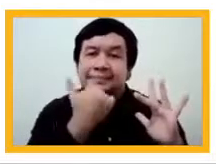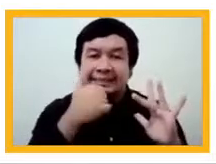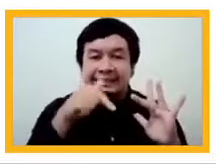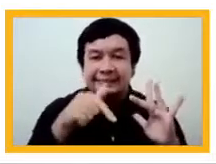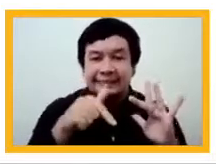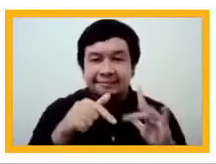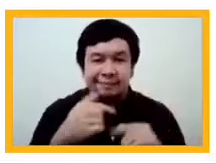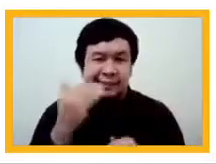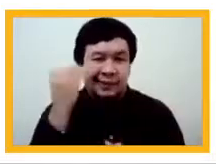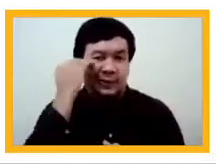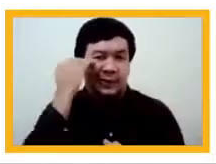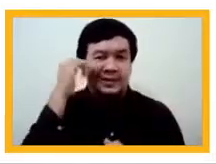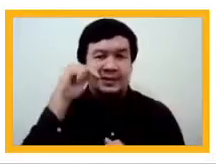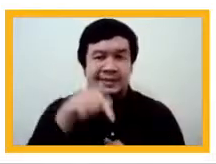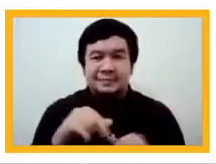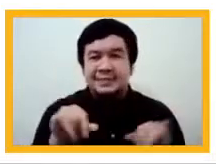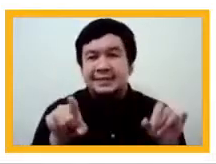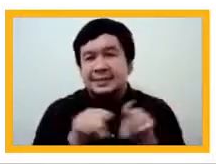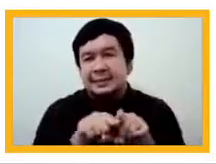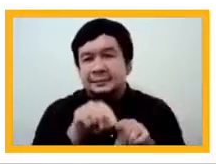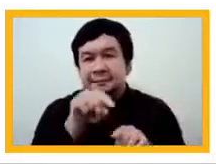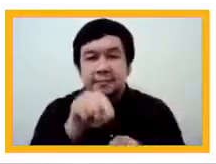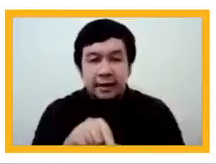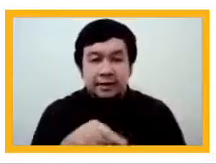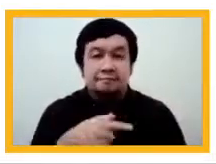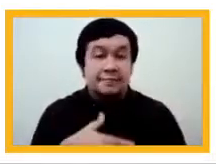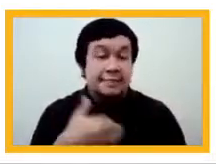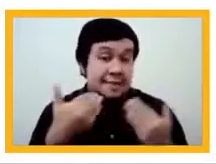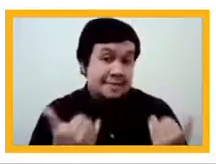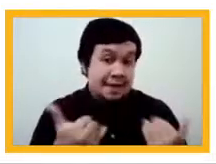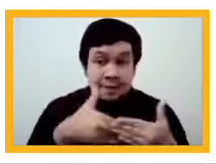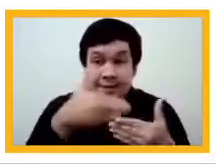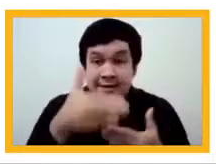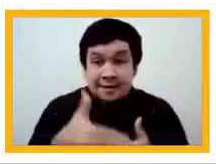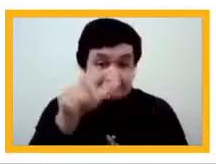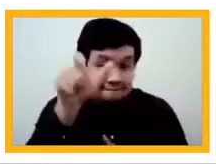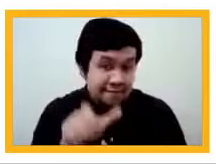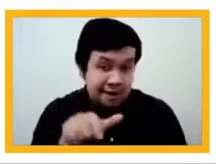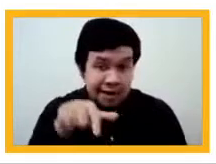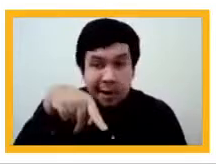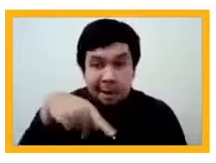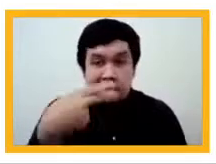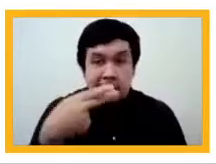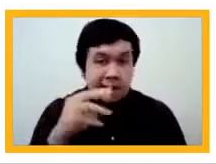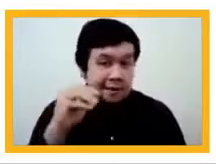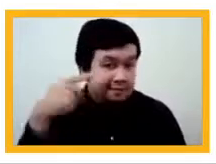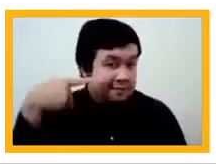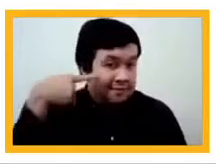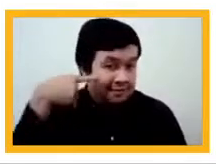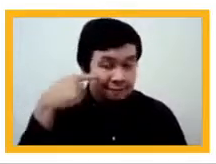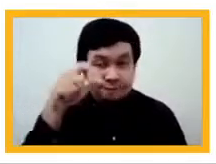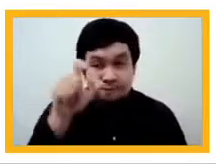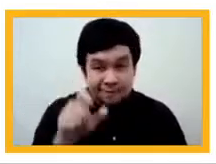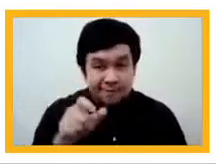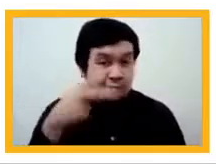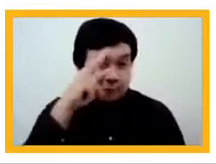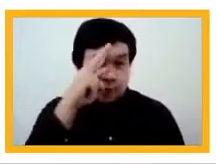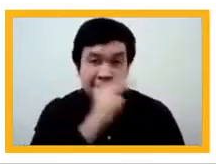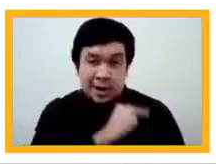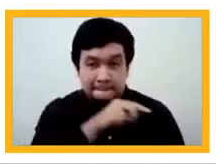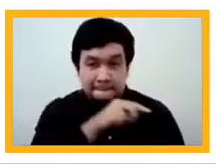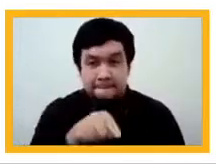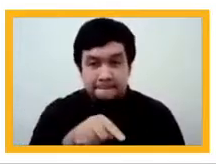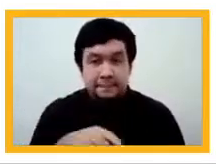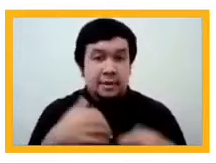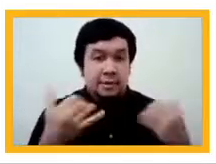can now invite, please, Professor Ha Wei, who will talk about how we can build university industry cooperations and reduce the